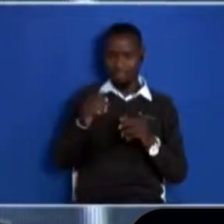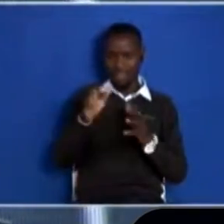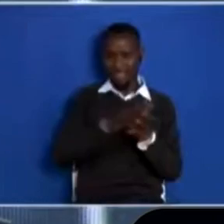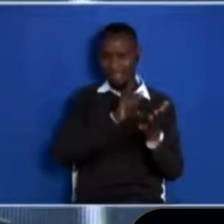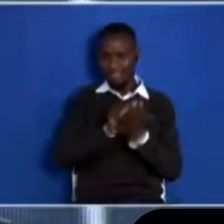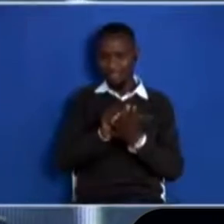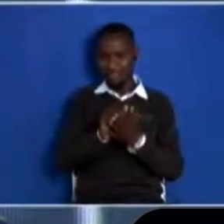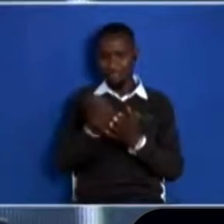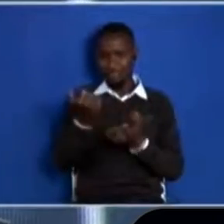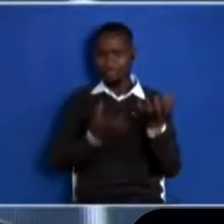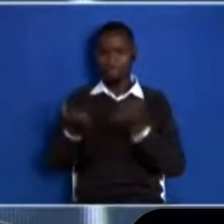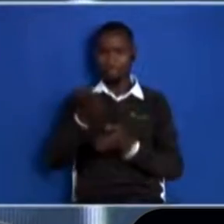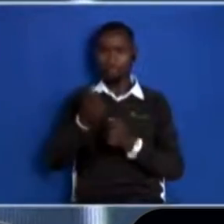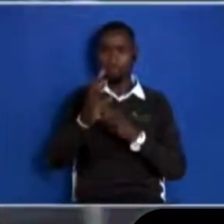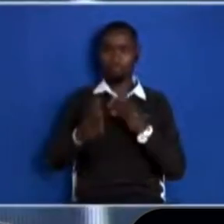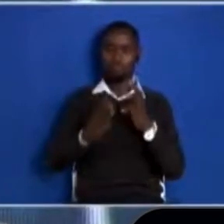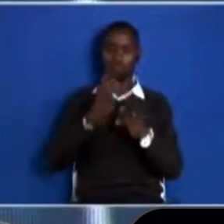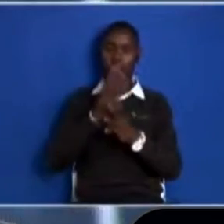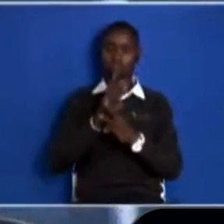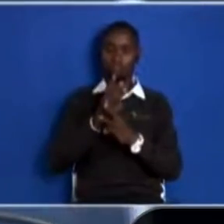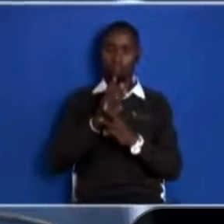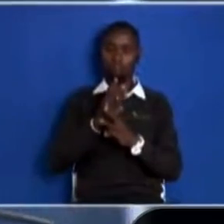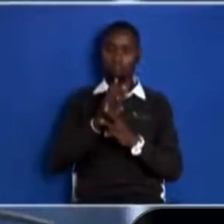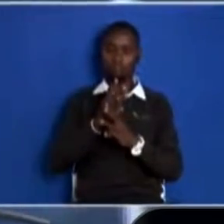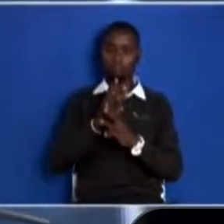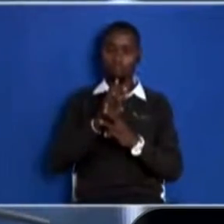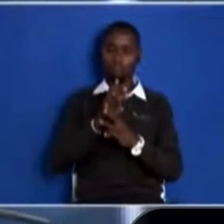I remember, if I can recall